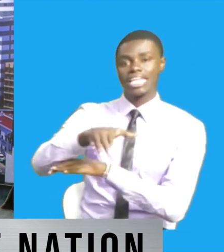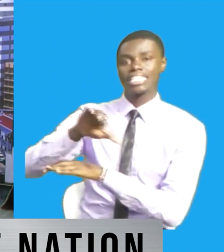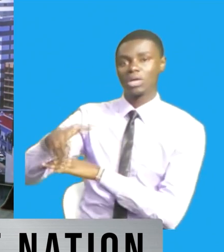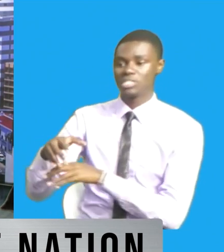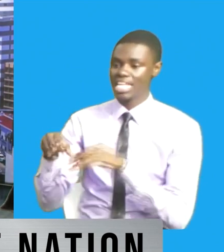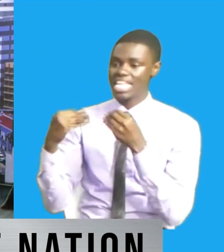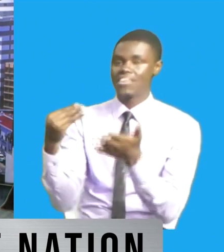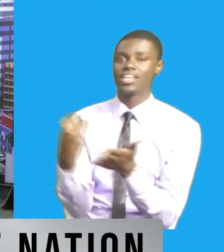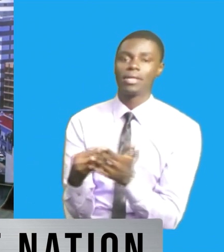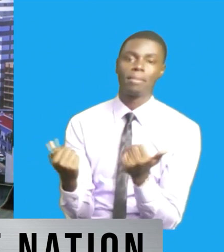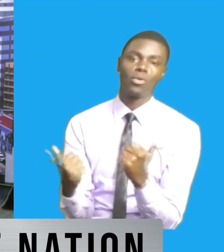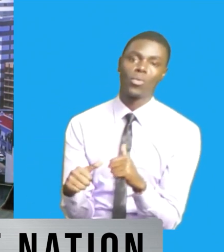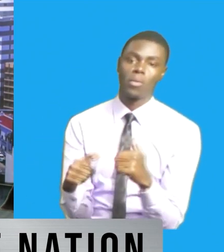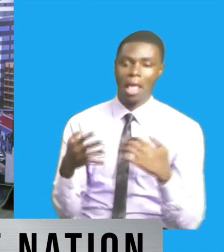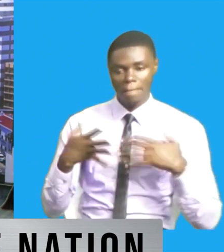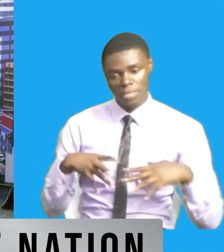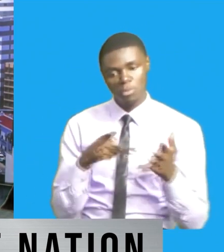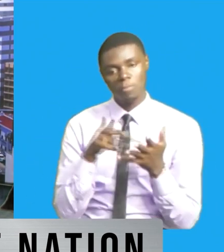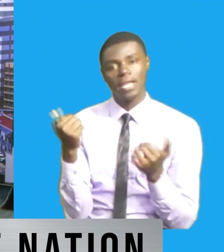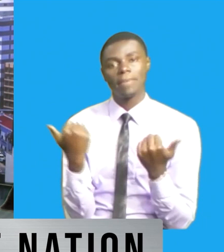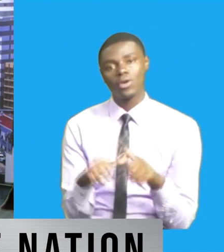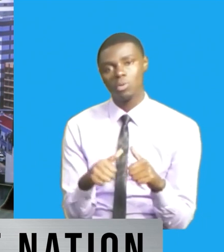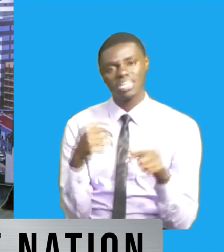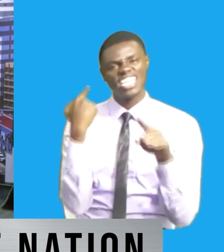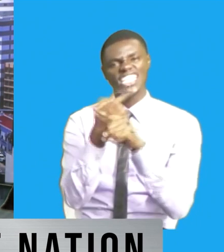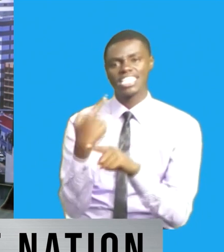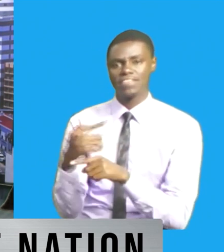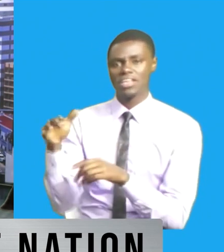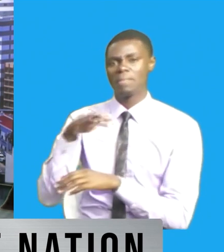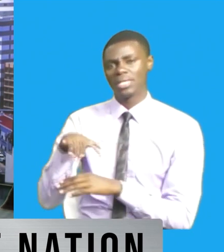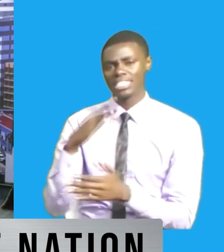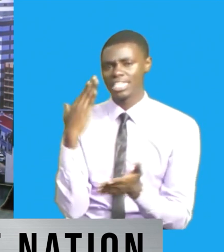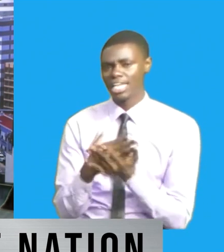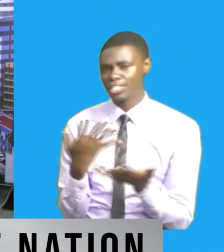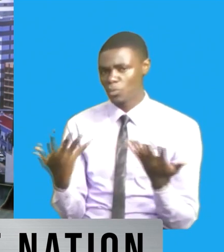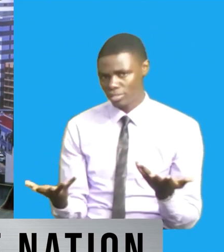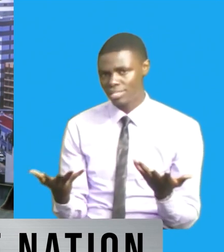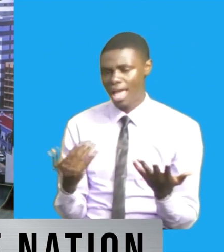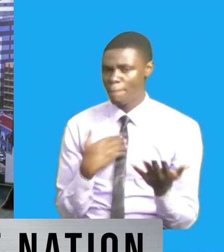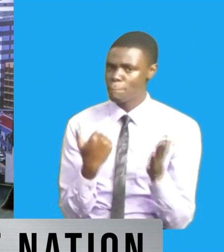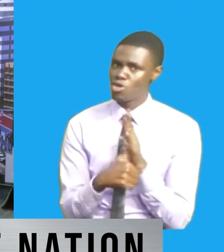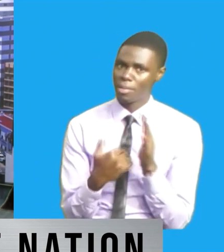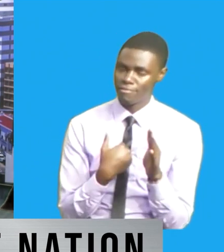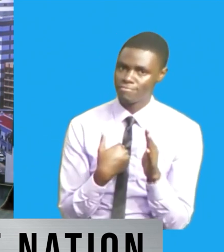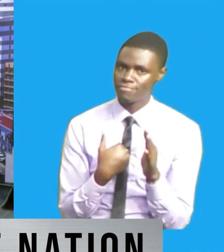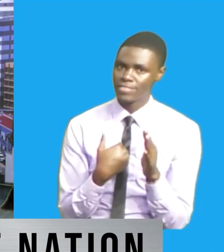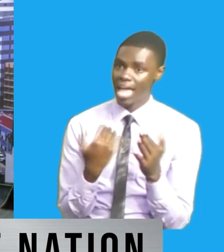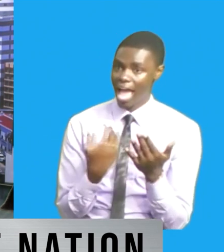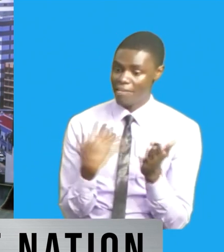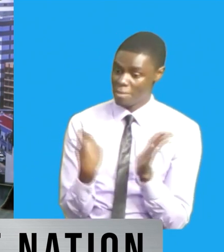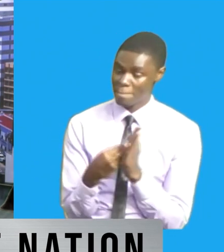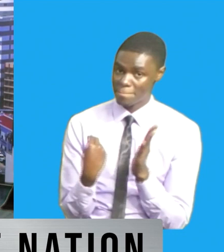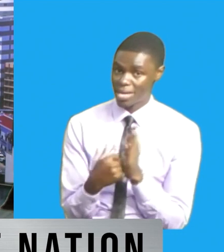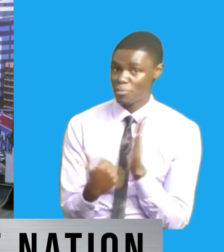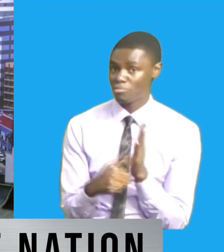been given money. Watu hawajalipwa mahali fulani. So the reality is that there is that problem. There is a liquidity issue in